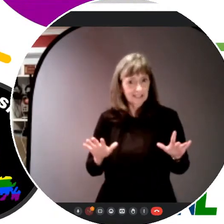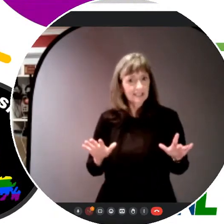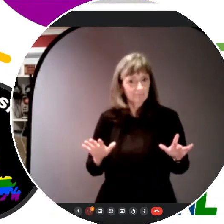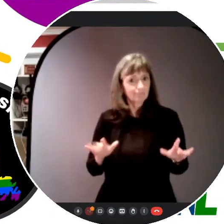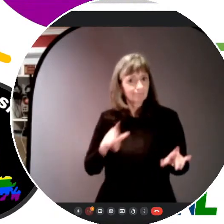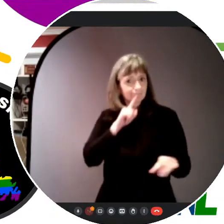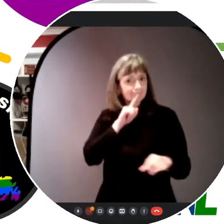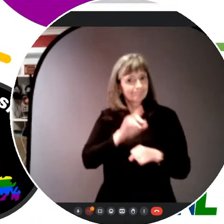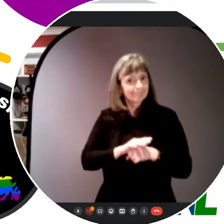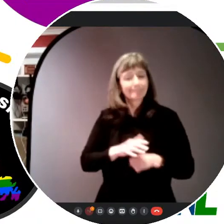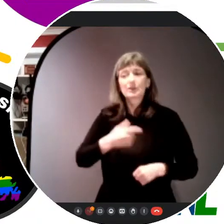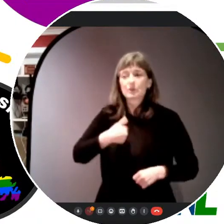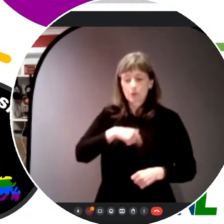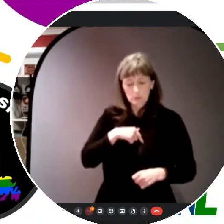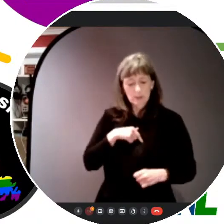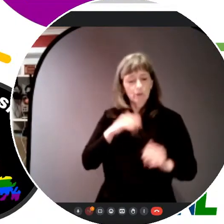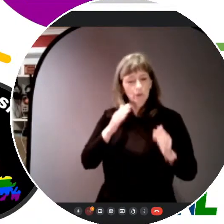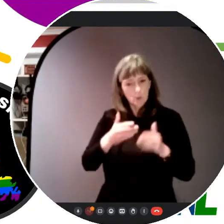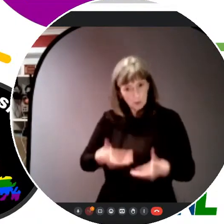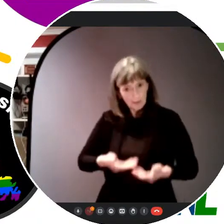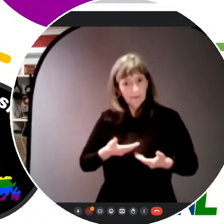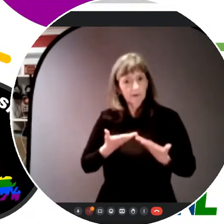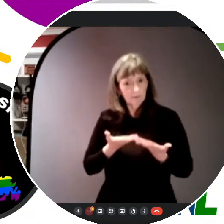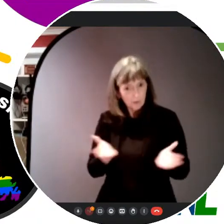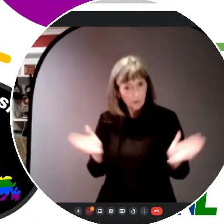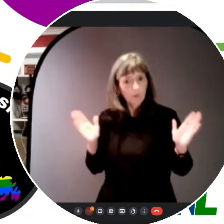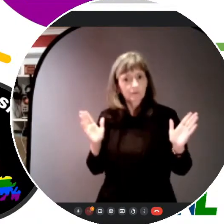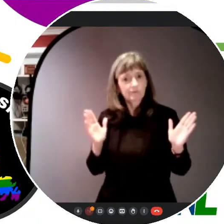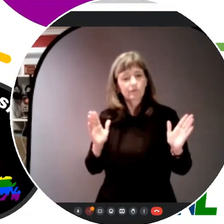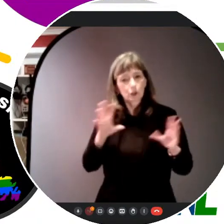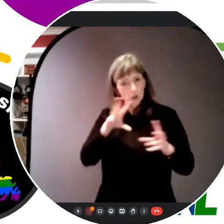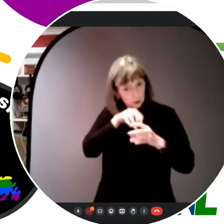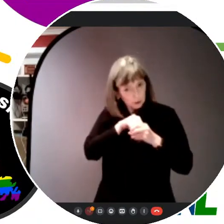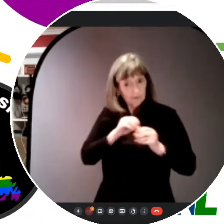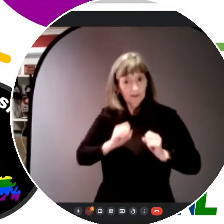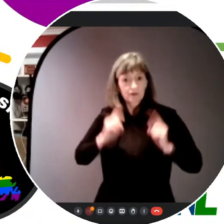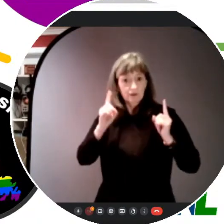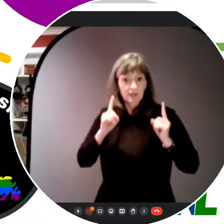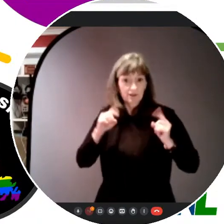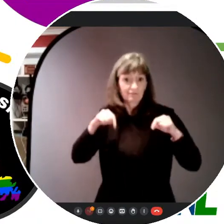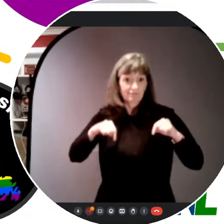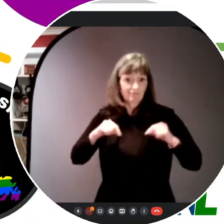very welcoming and inclusive education system here in this province.